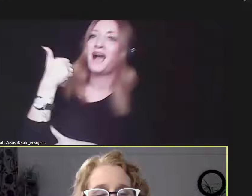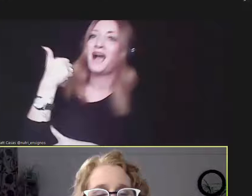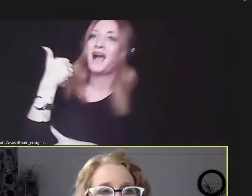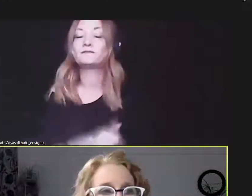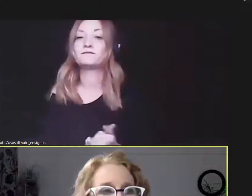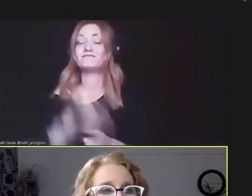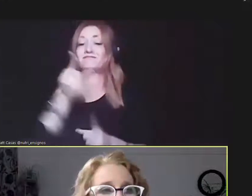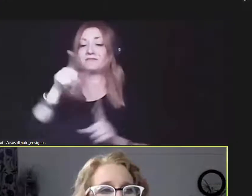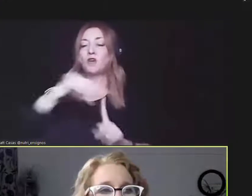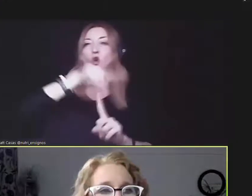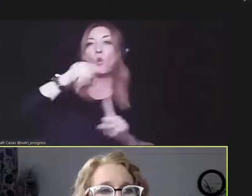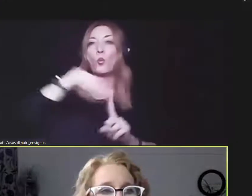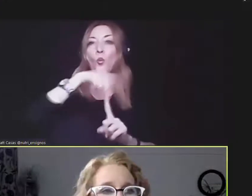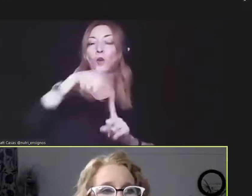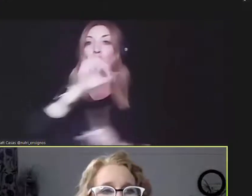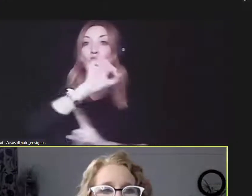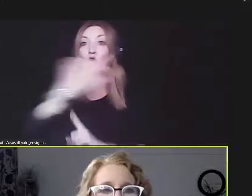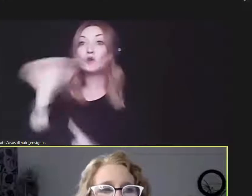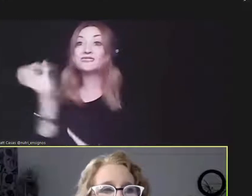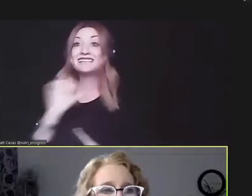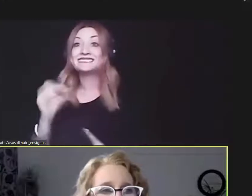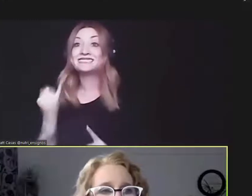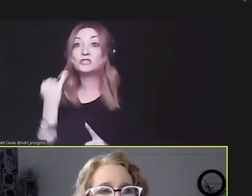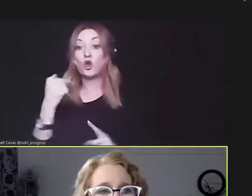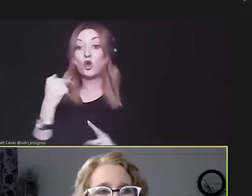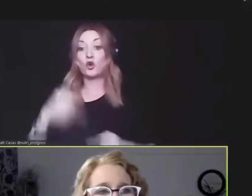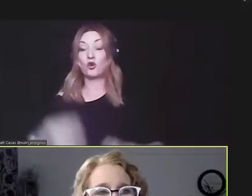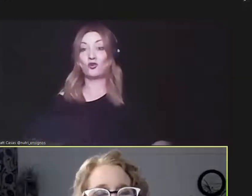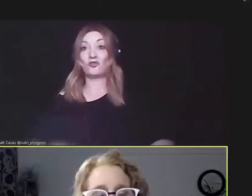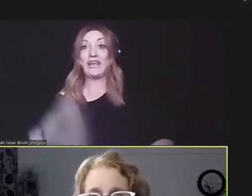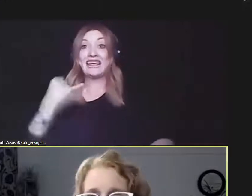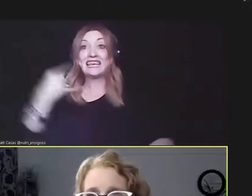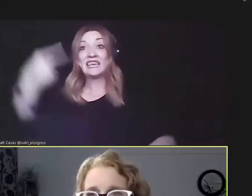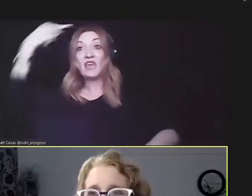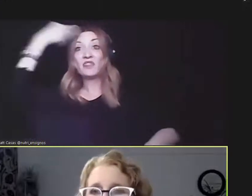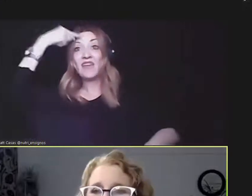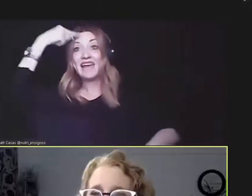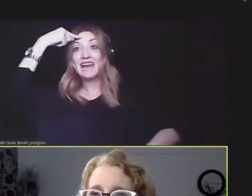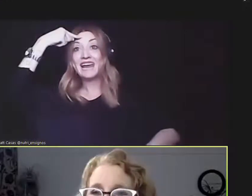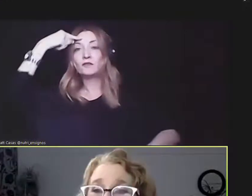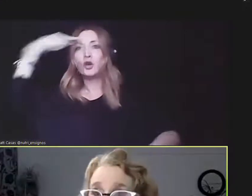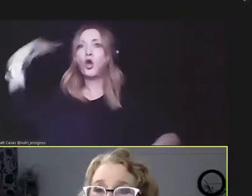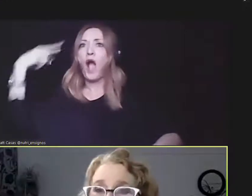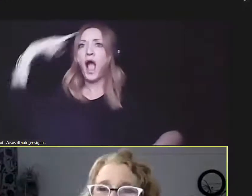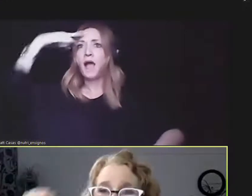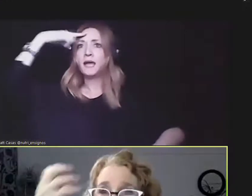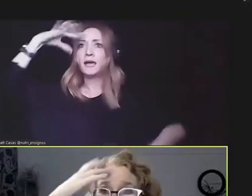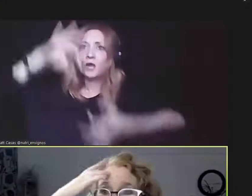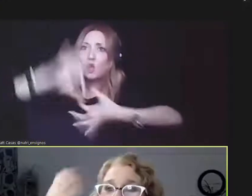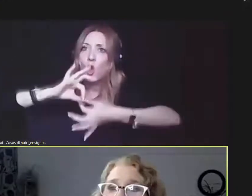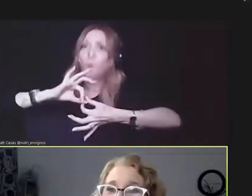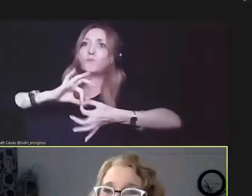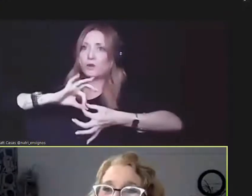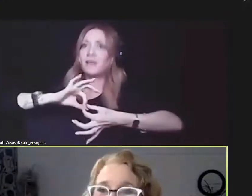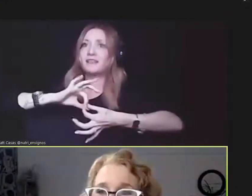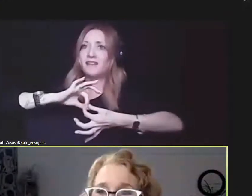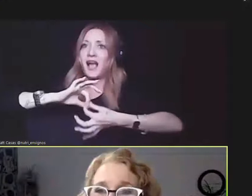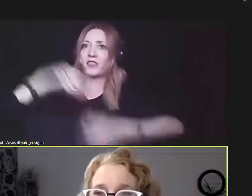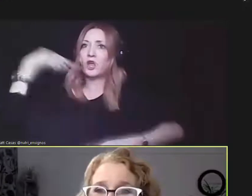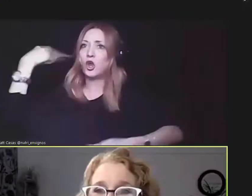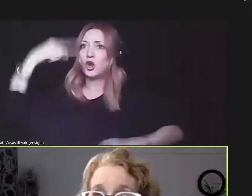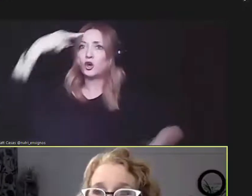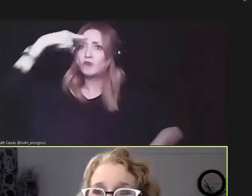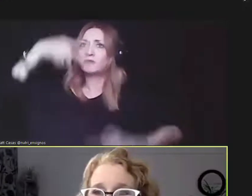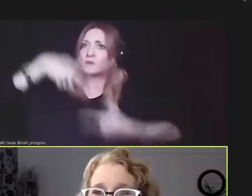each other. And their discussions, yes, your brain and your gut